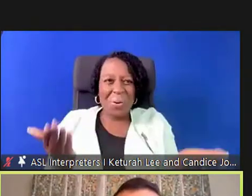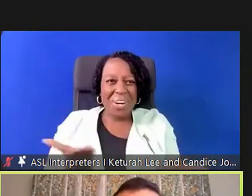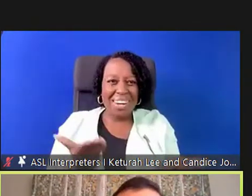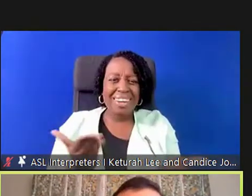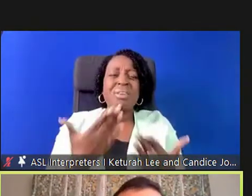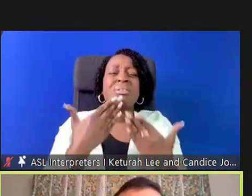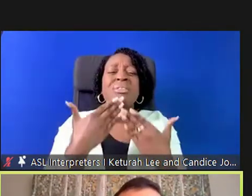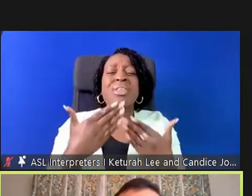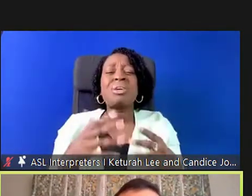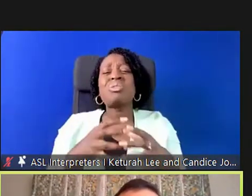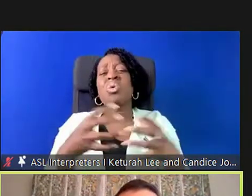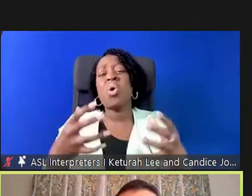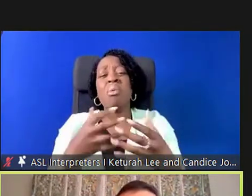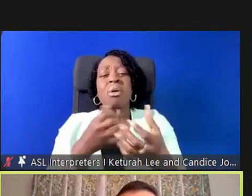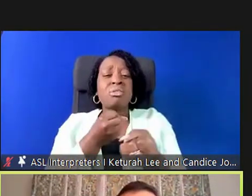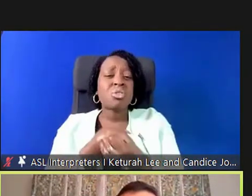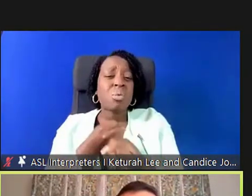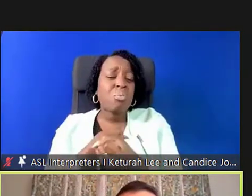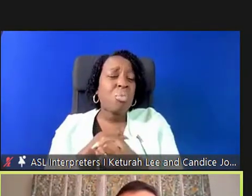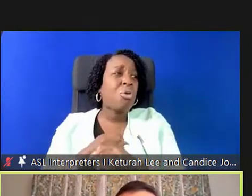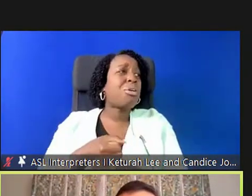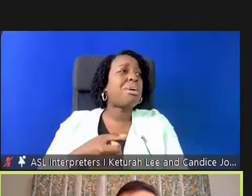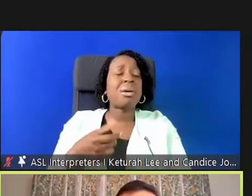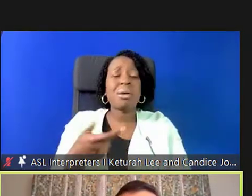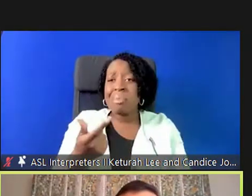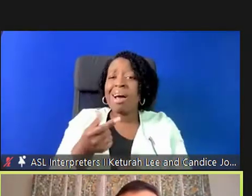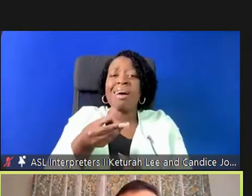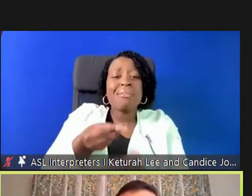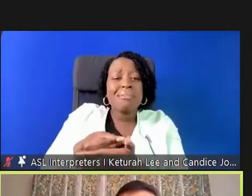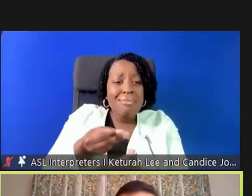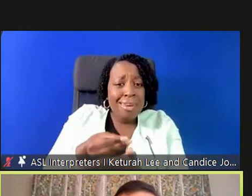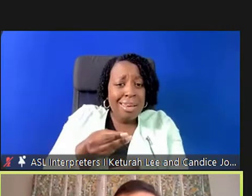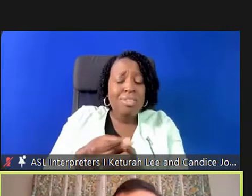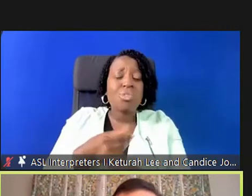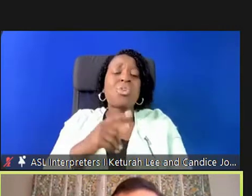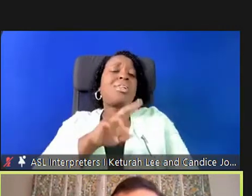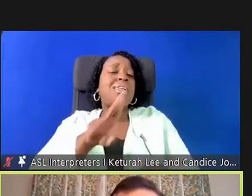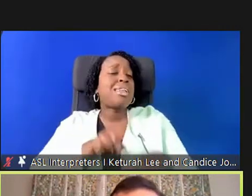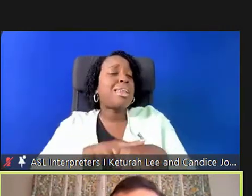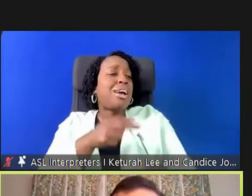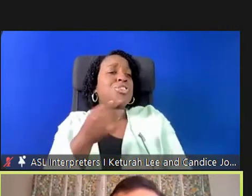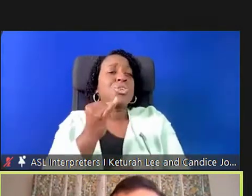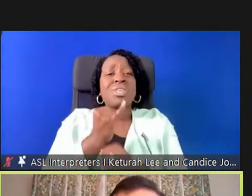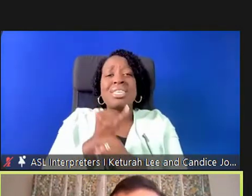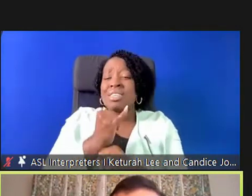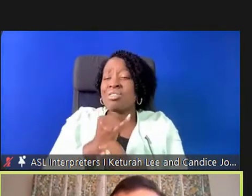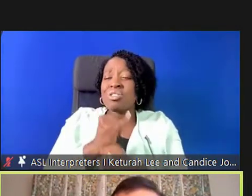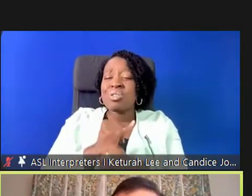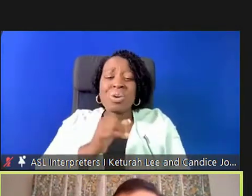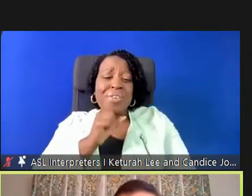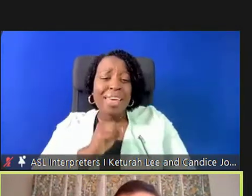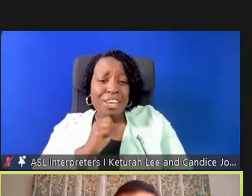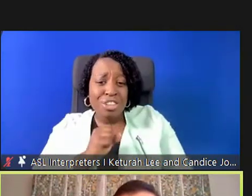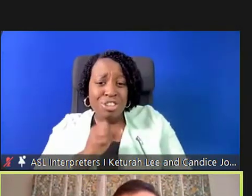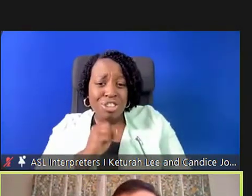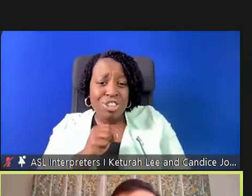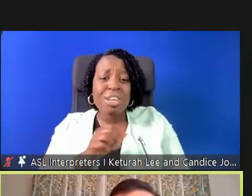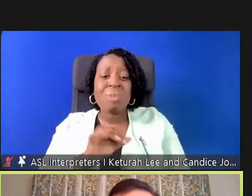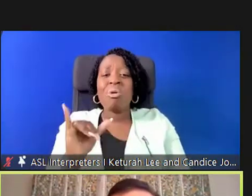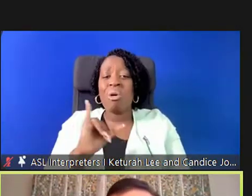We're also supported by funding from the National Institute on Aging, as well as the National Palliative Care Research Center. Thank you very